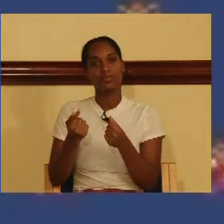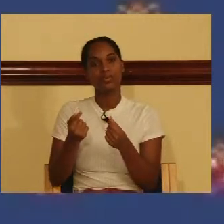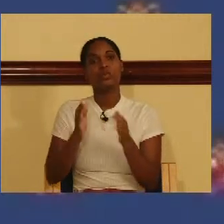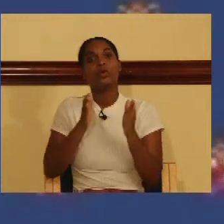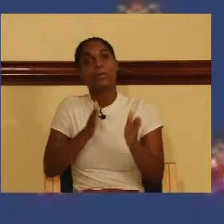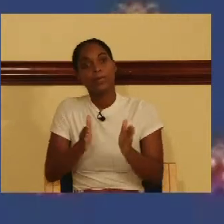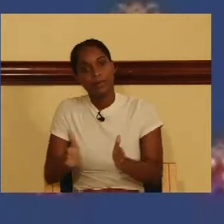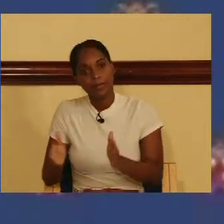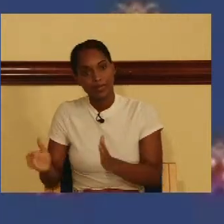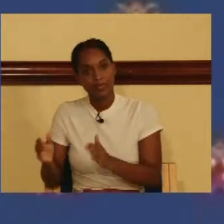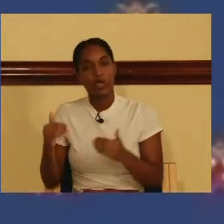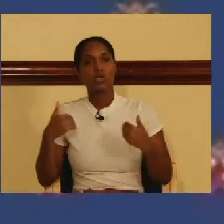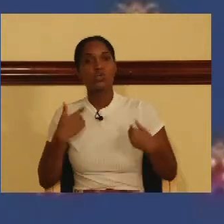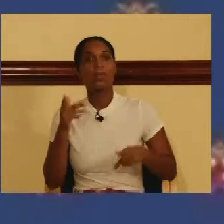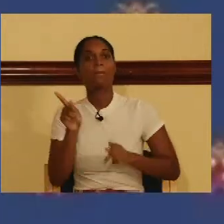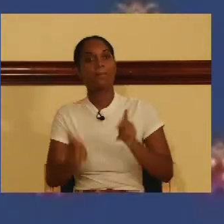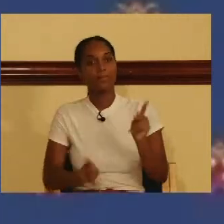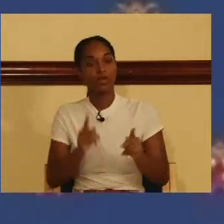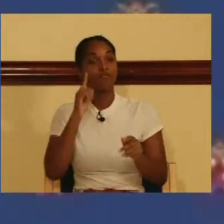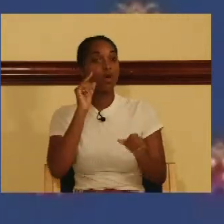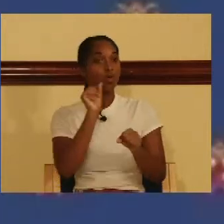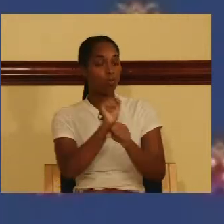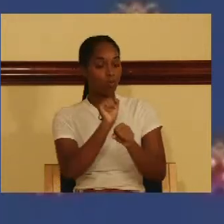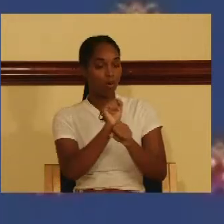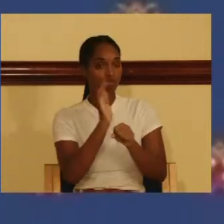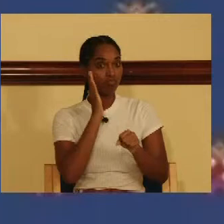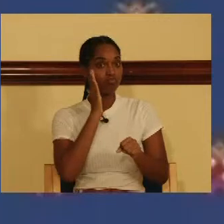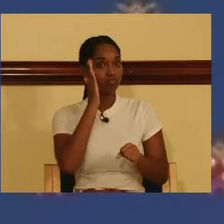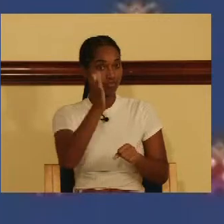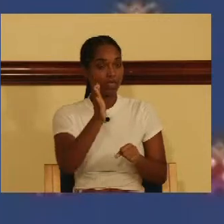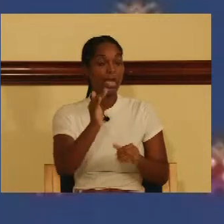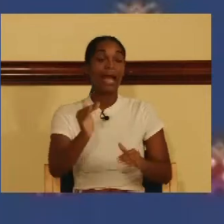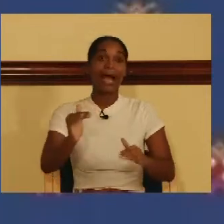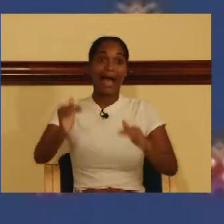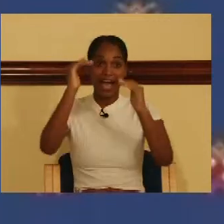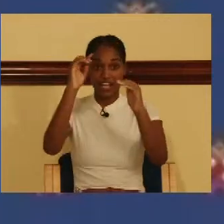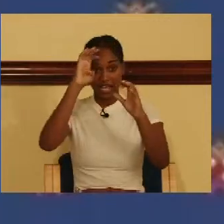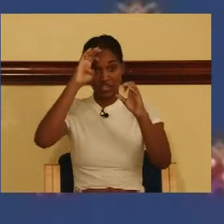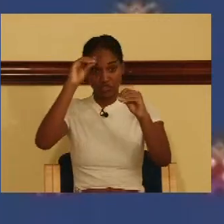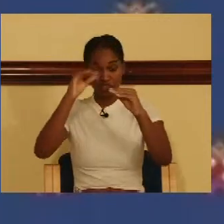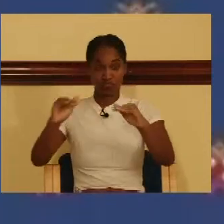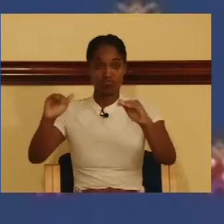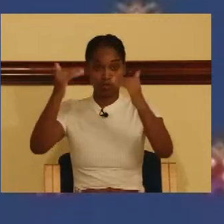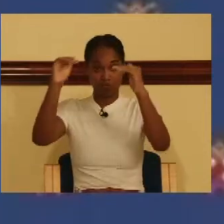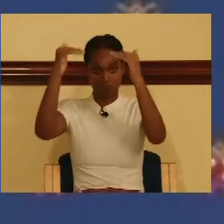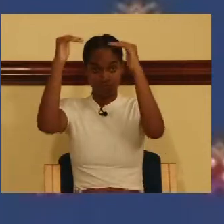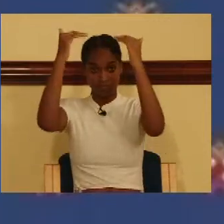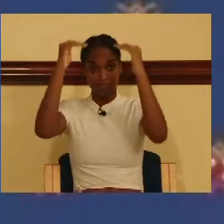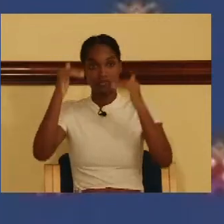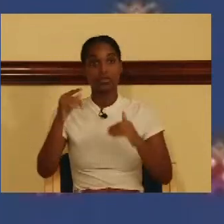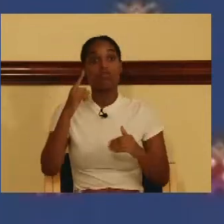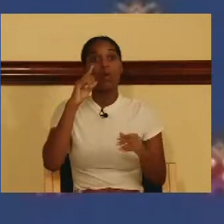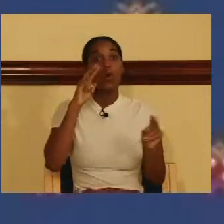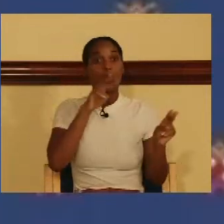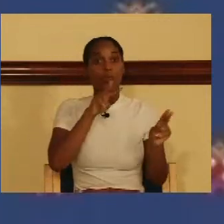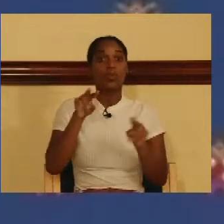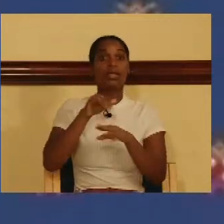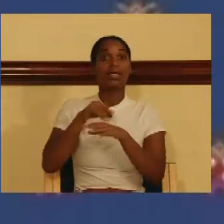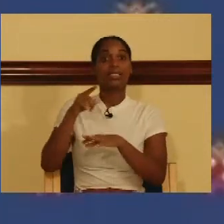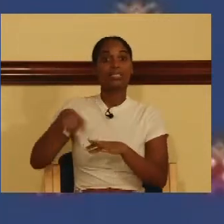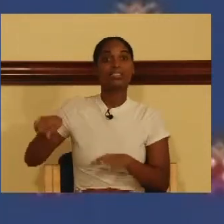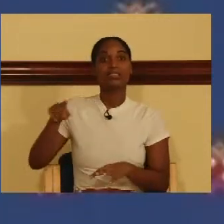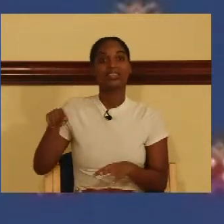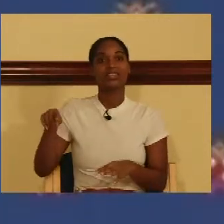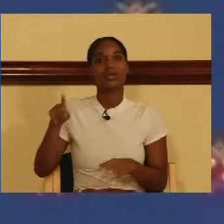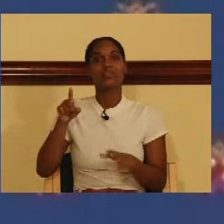prepare our young people for the world of work, higher education, or independent living. Because when we look at disabilities, we have a